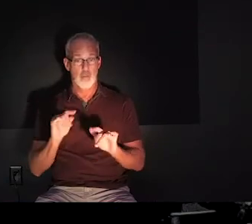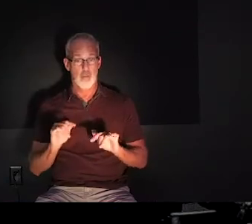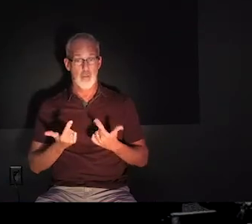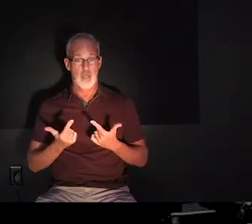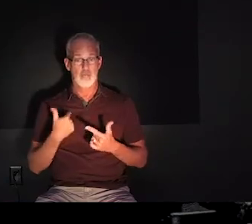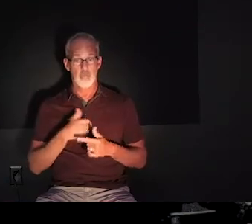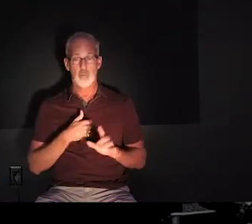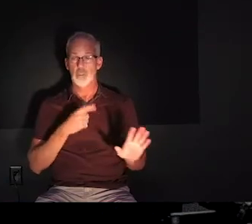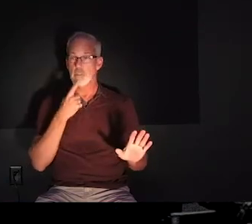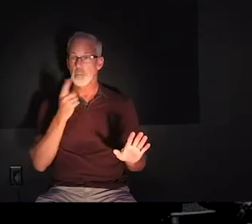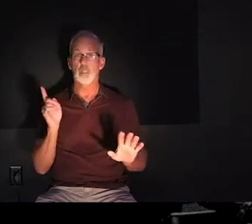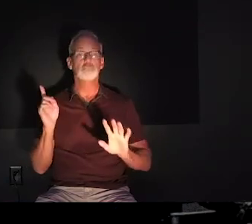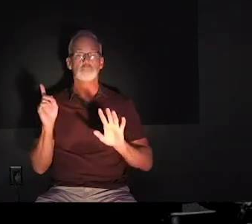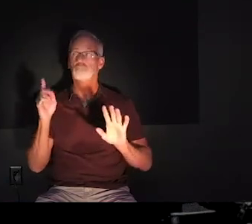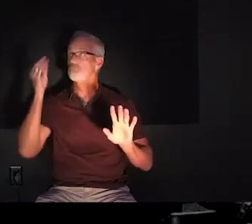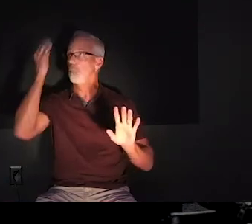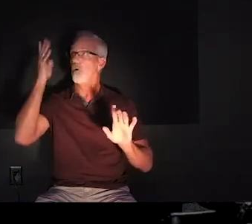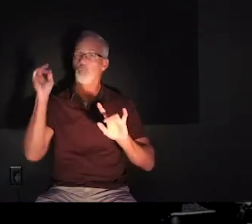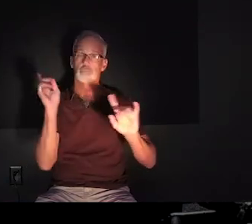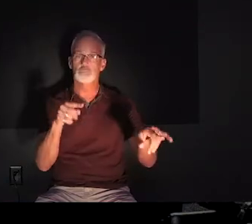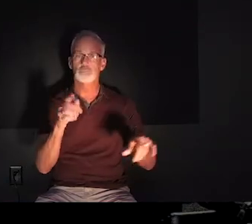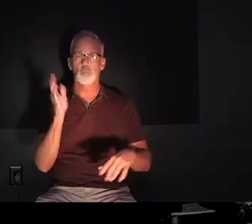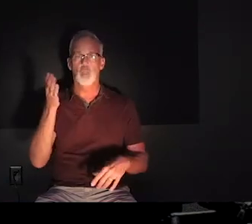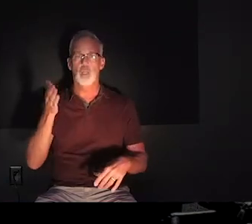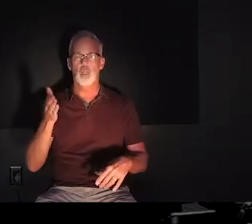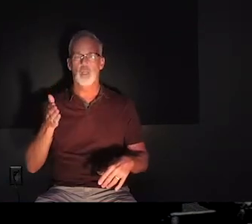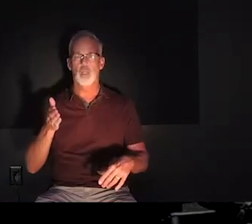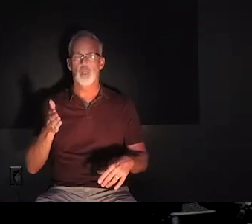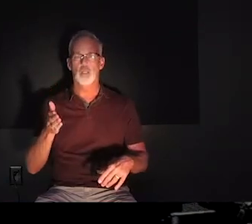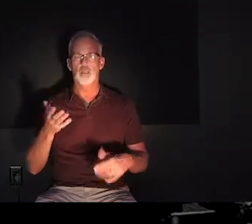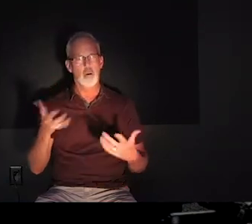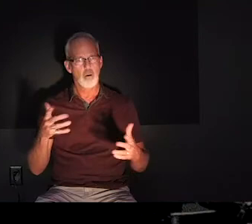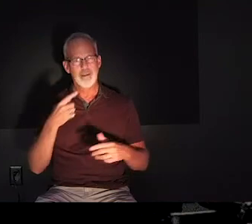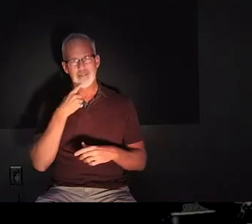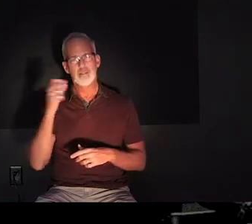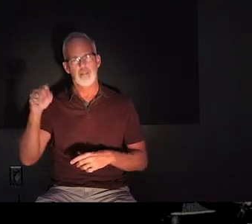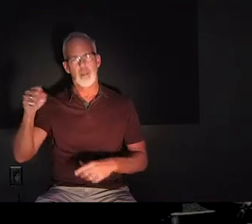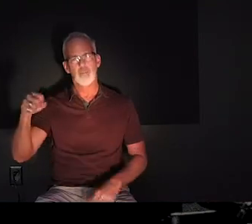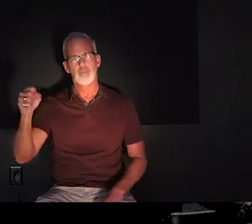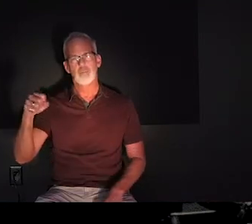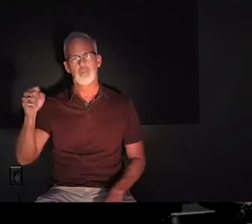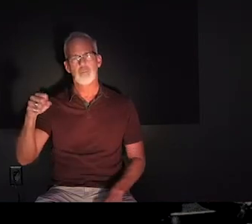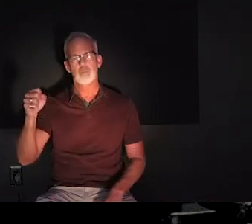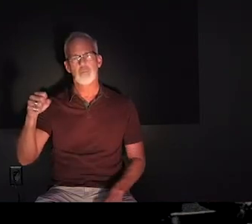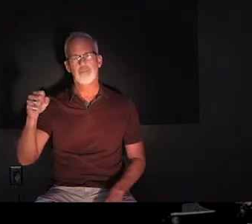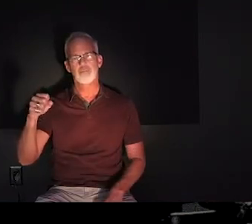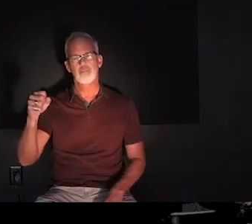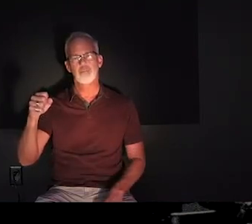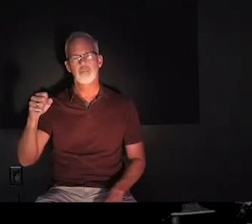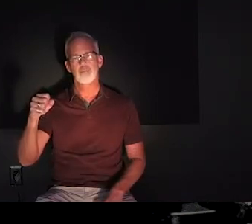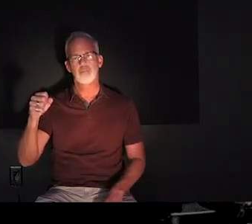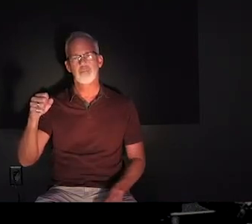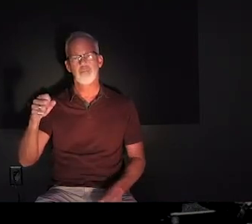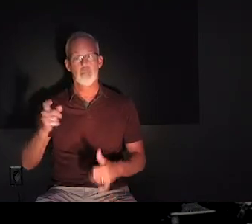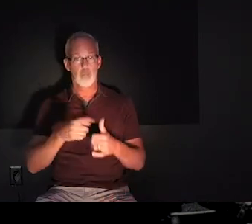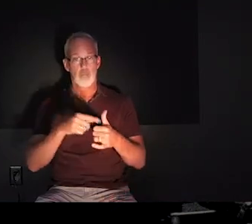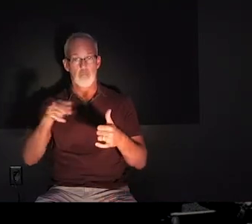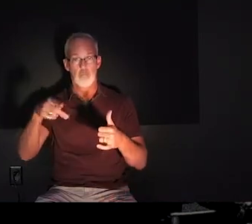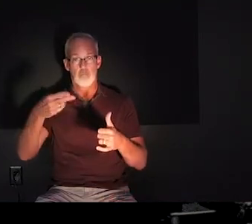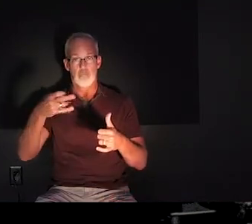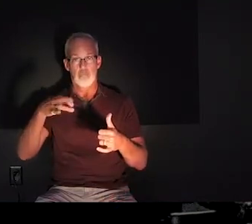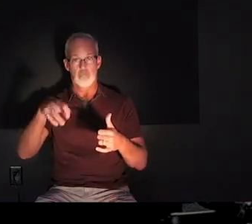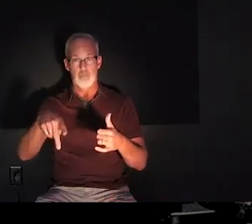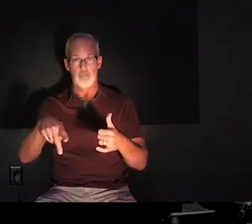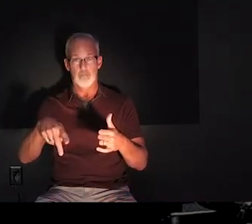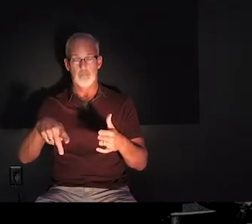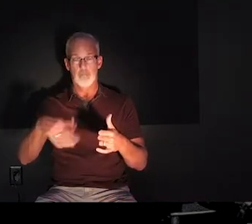we can just go and do it because we've already said yes. So number one, we got Philip. His